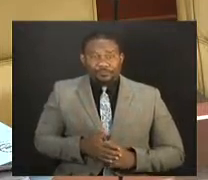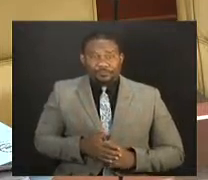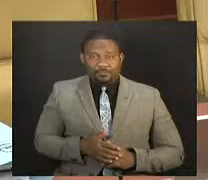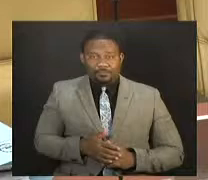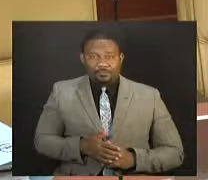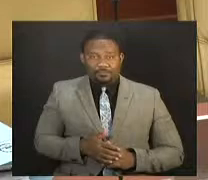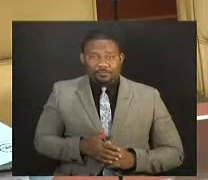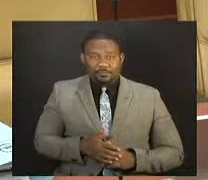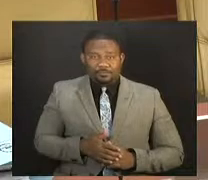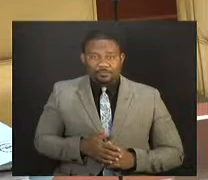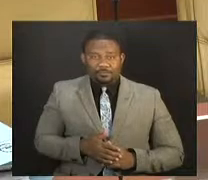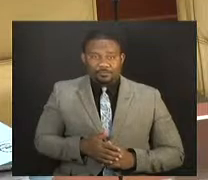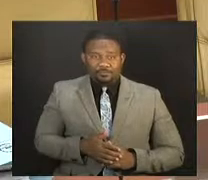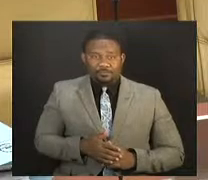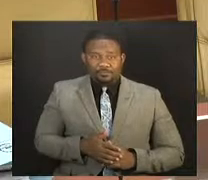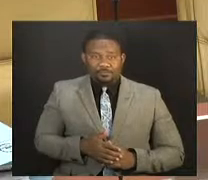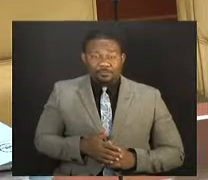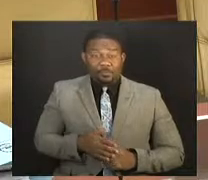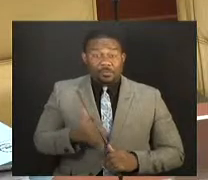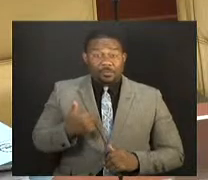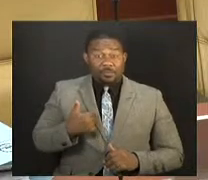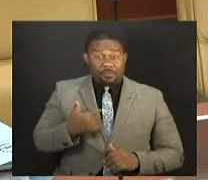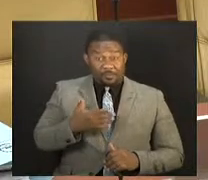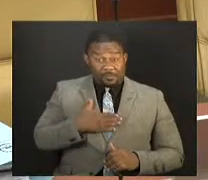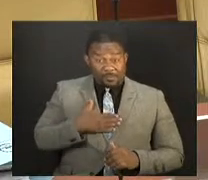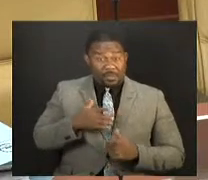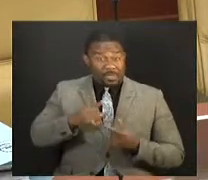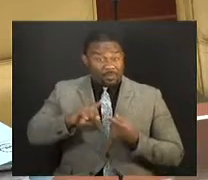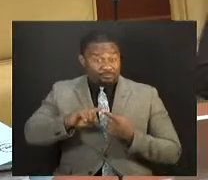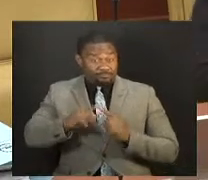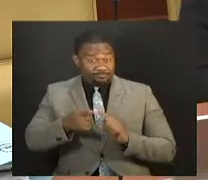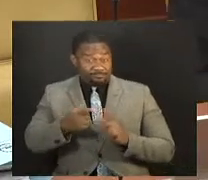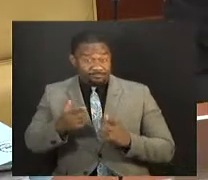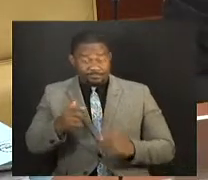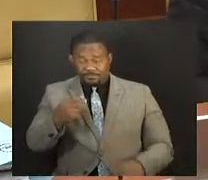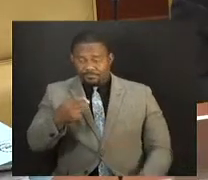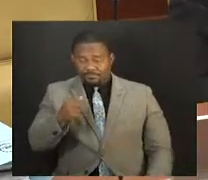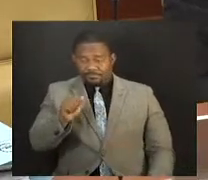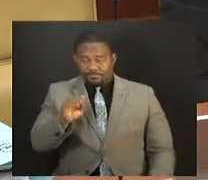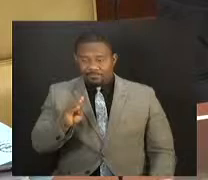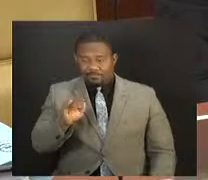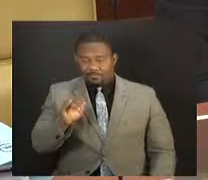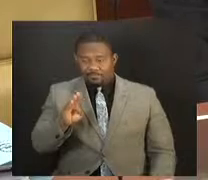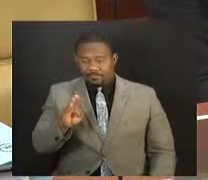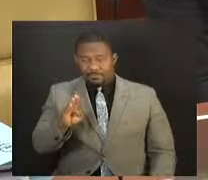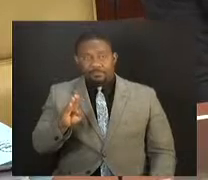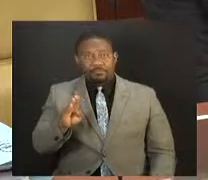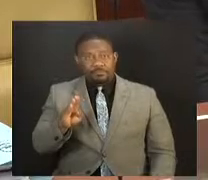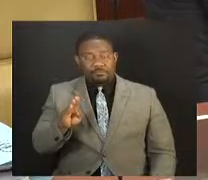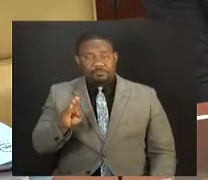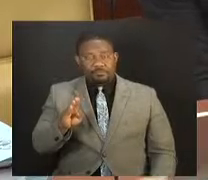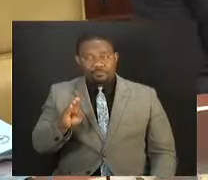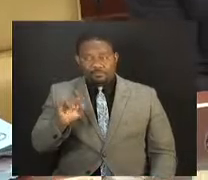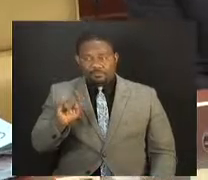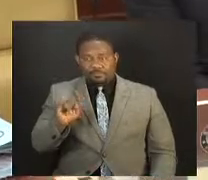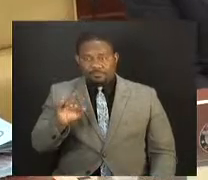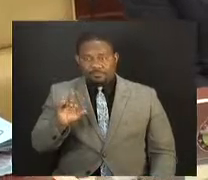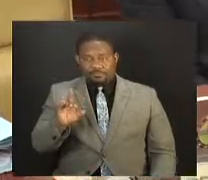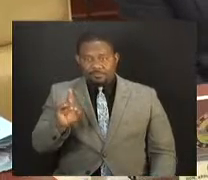by my respected colleague Habib Idrisu, the first Deputy Minority